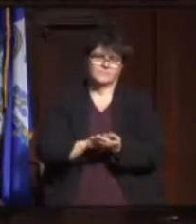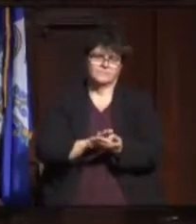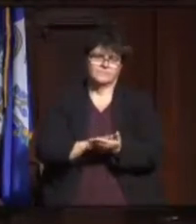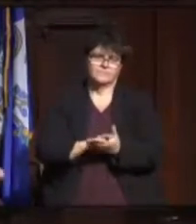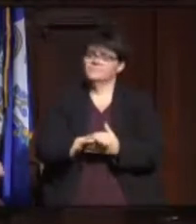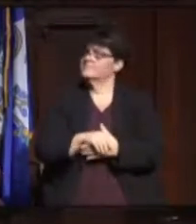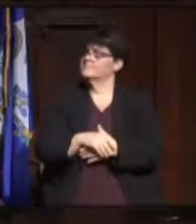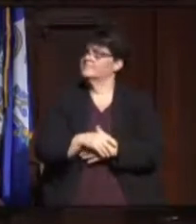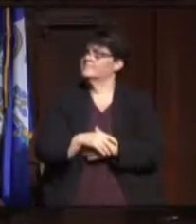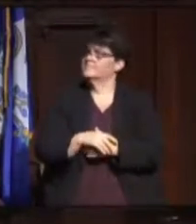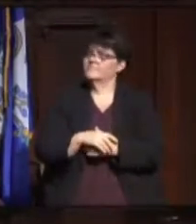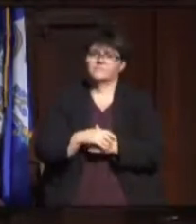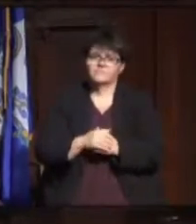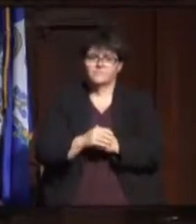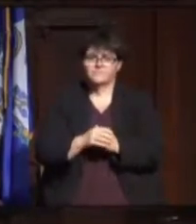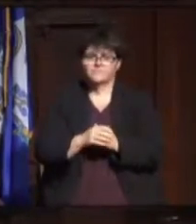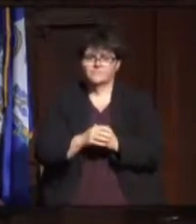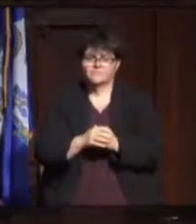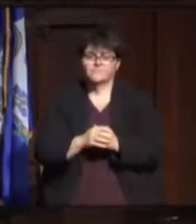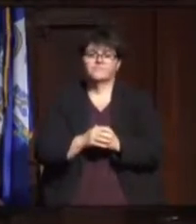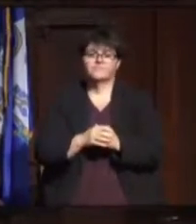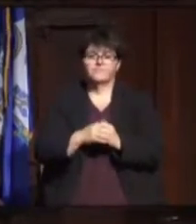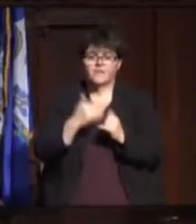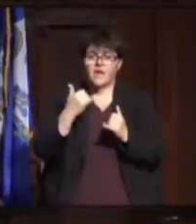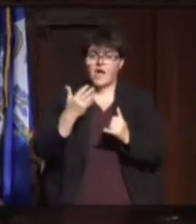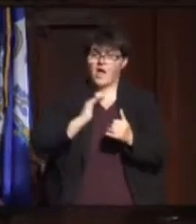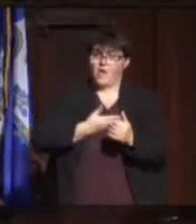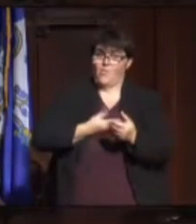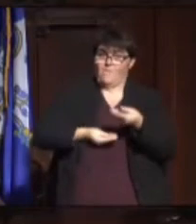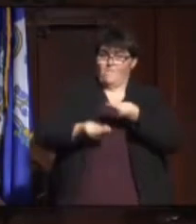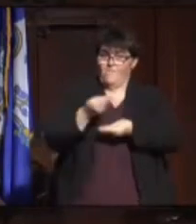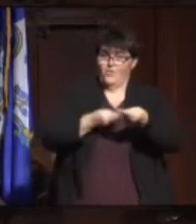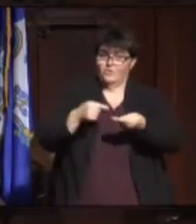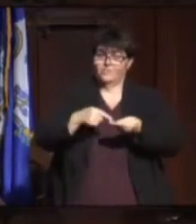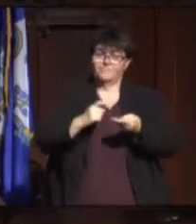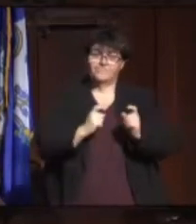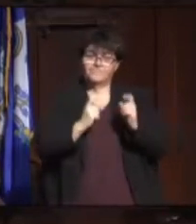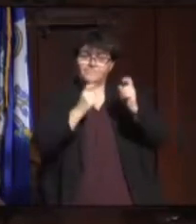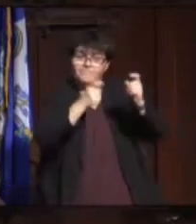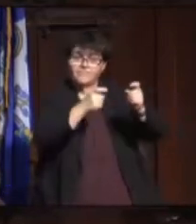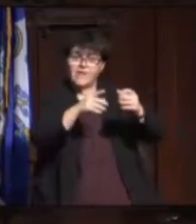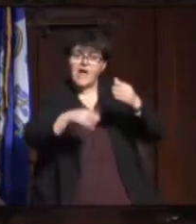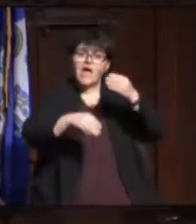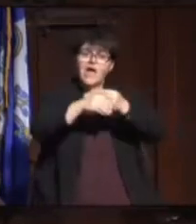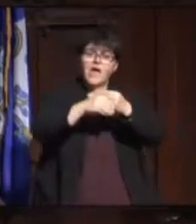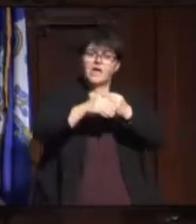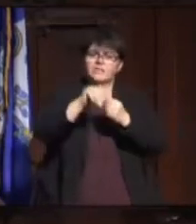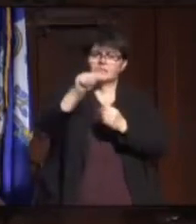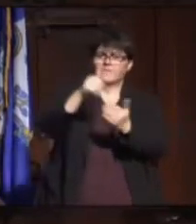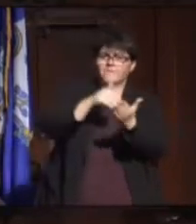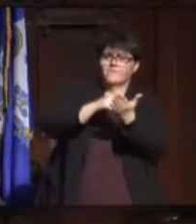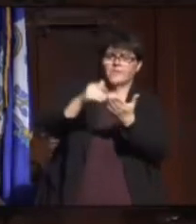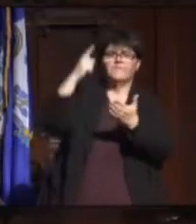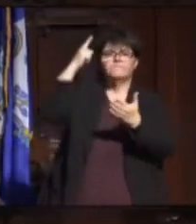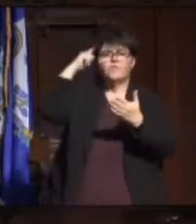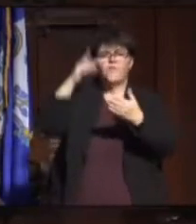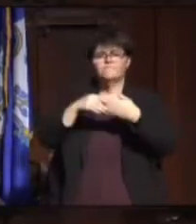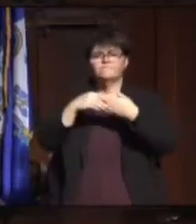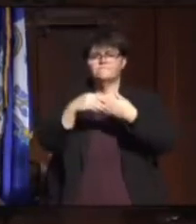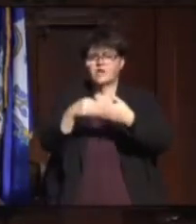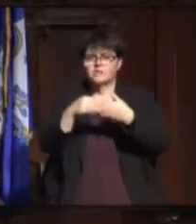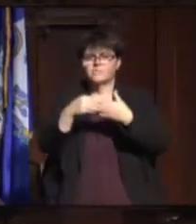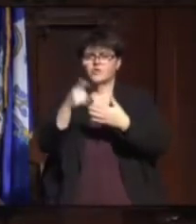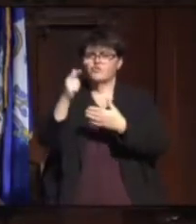And our budget allocates an additional $10 million for flexible grants that will help districts address staffing